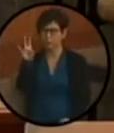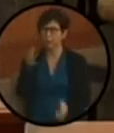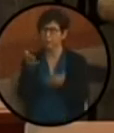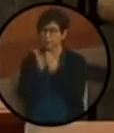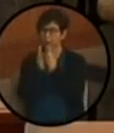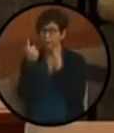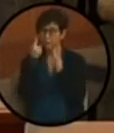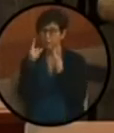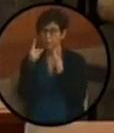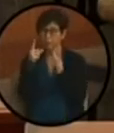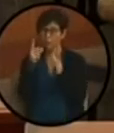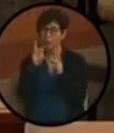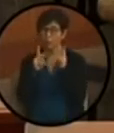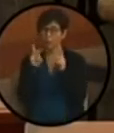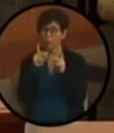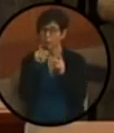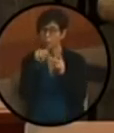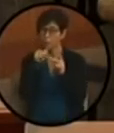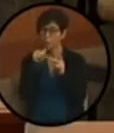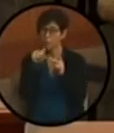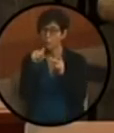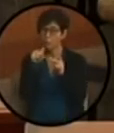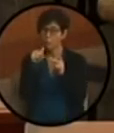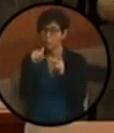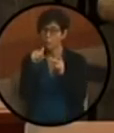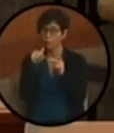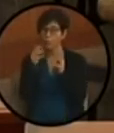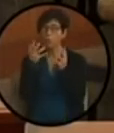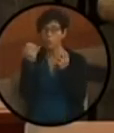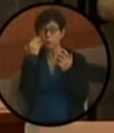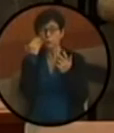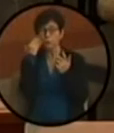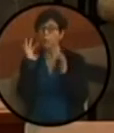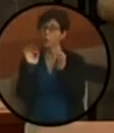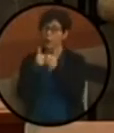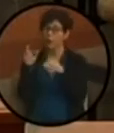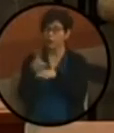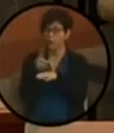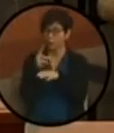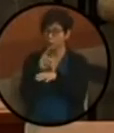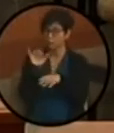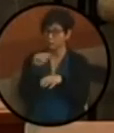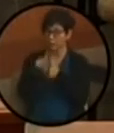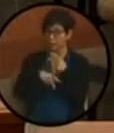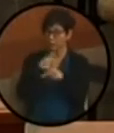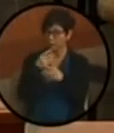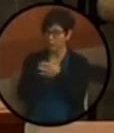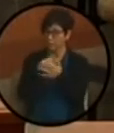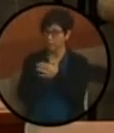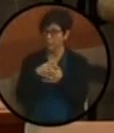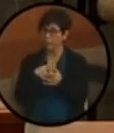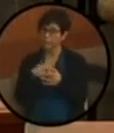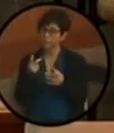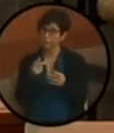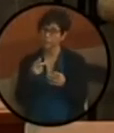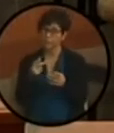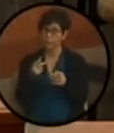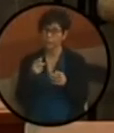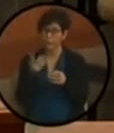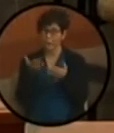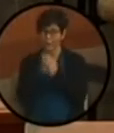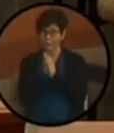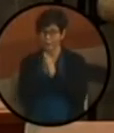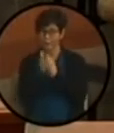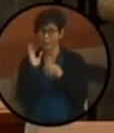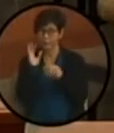for Forfeiture Reform members asked for an accounting of forfeiture funds. Over 100 people voted to endorse the request in that poll, yet CPD refused